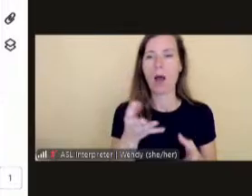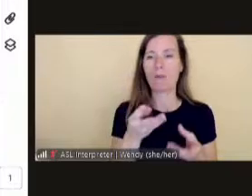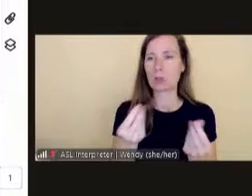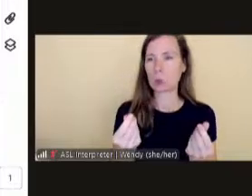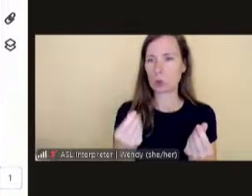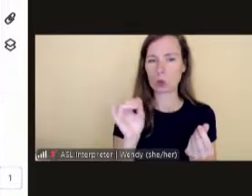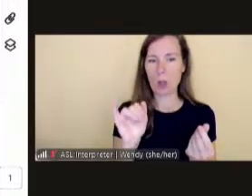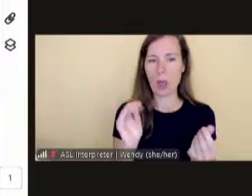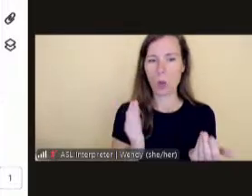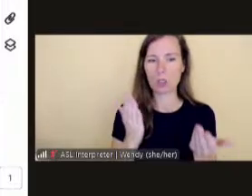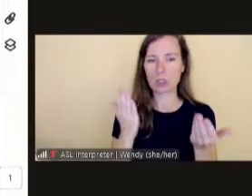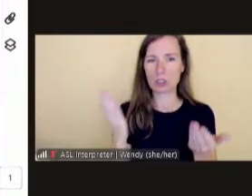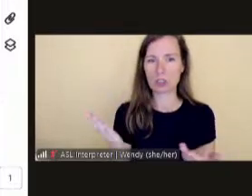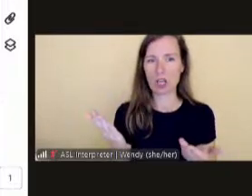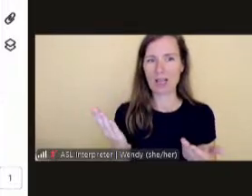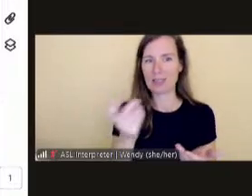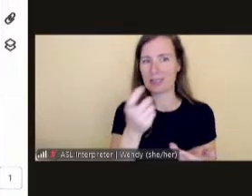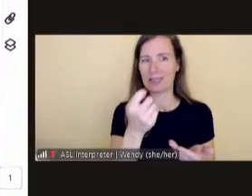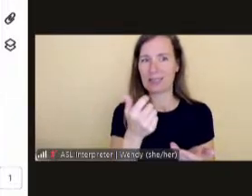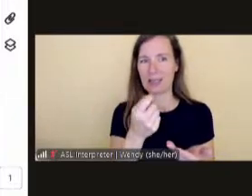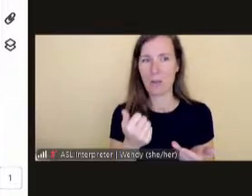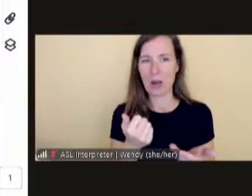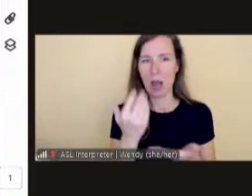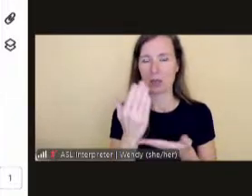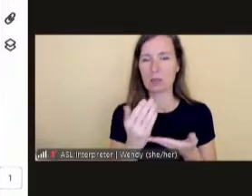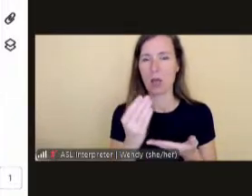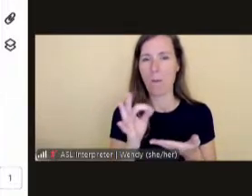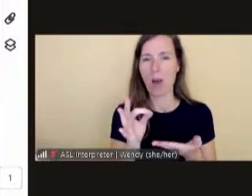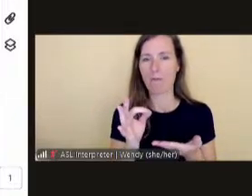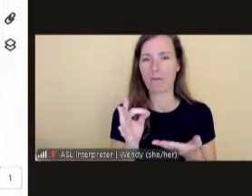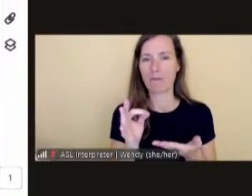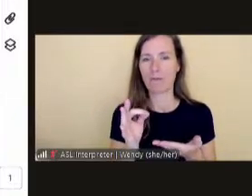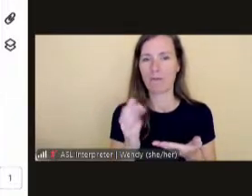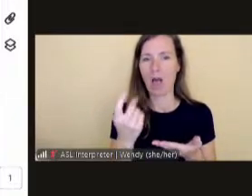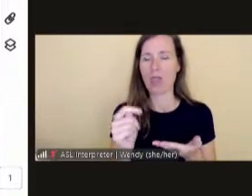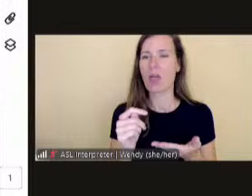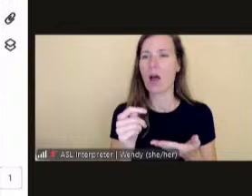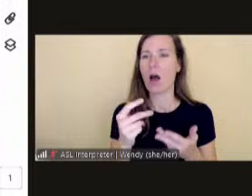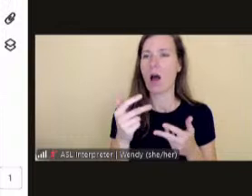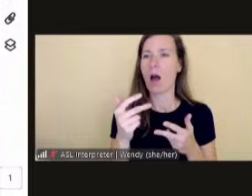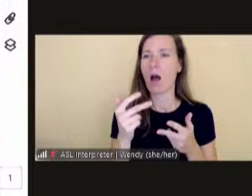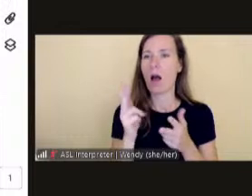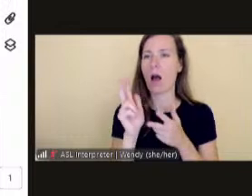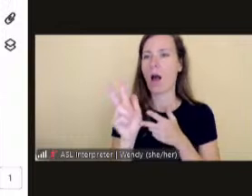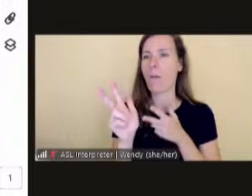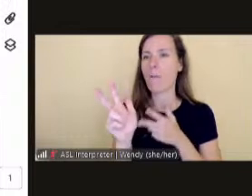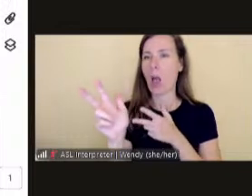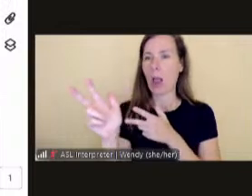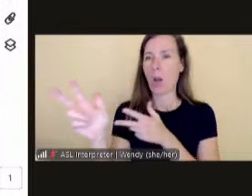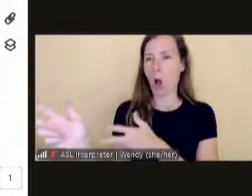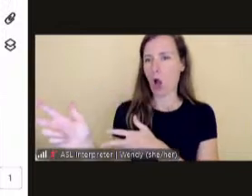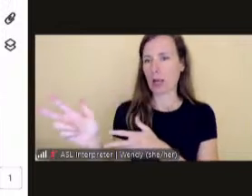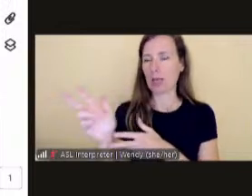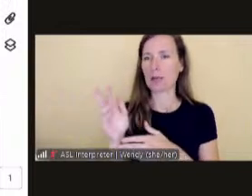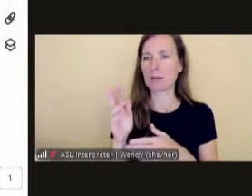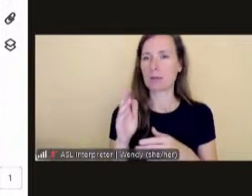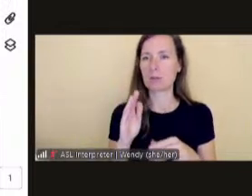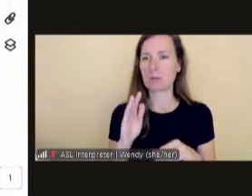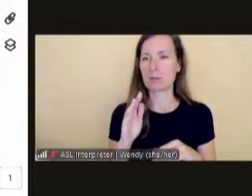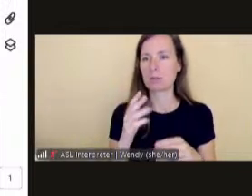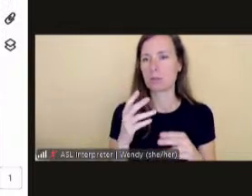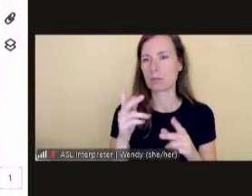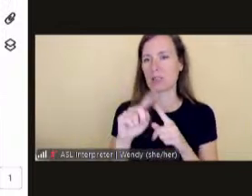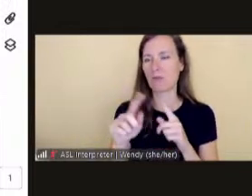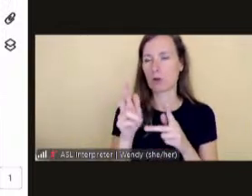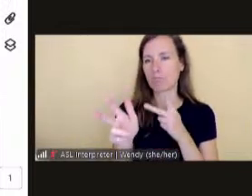just eliminate some of the row of parallel parking that we have on the public street built into this concept.